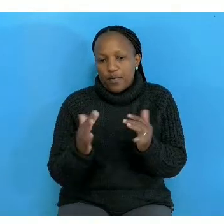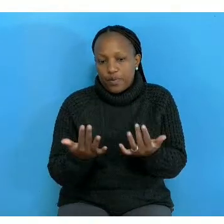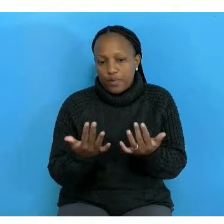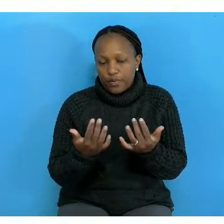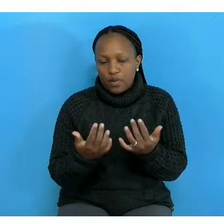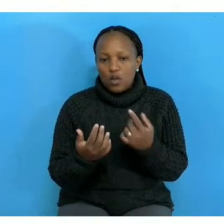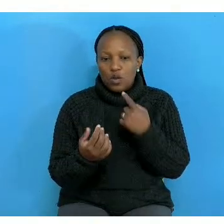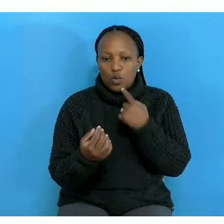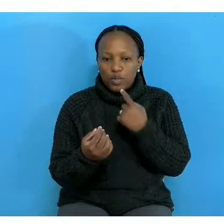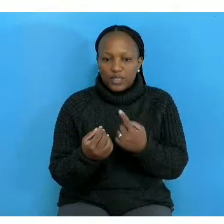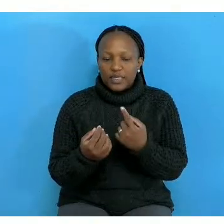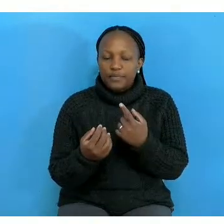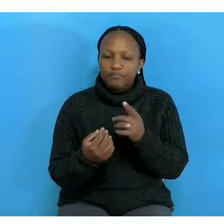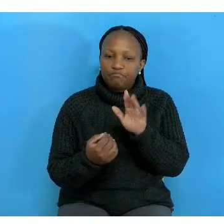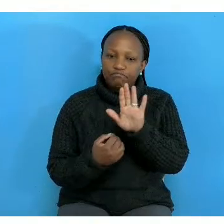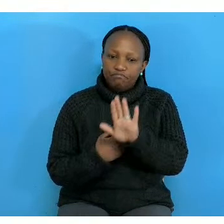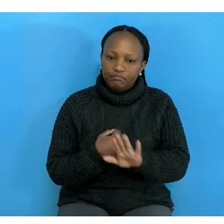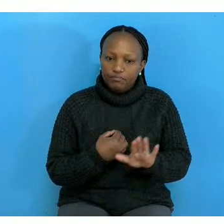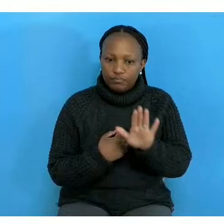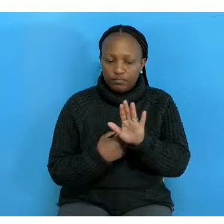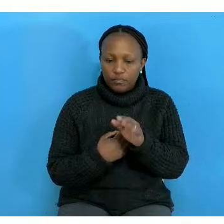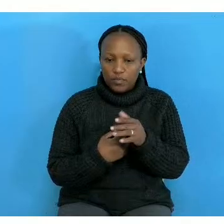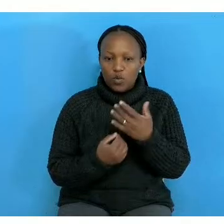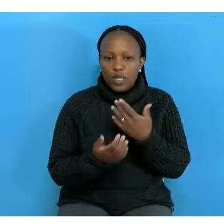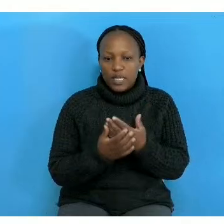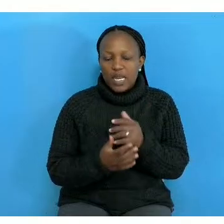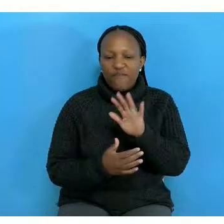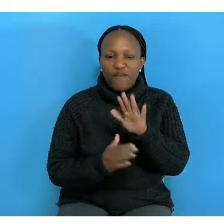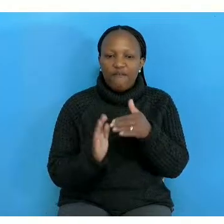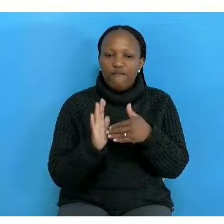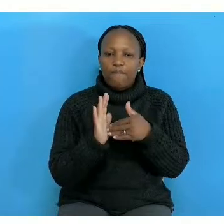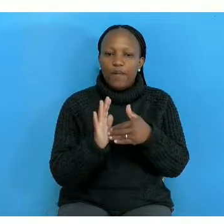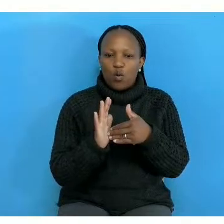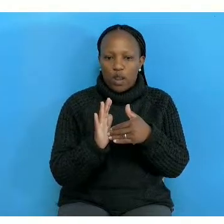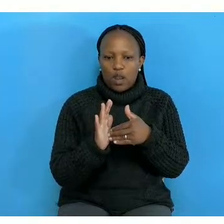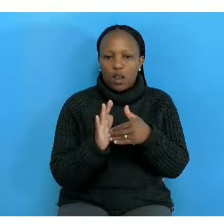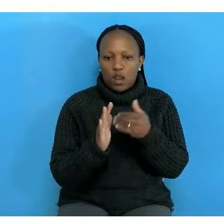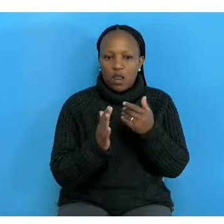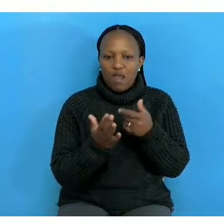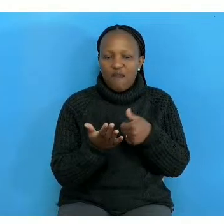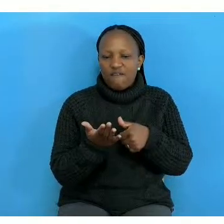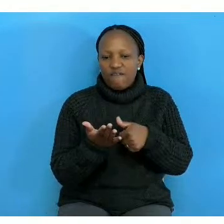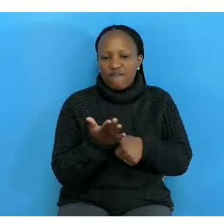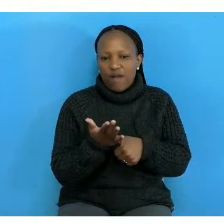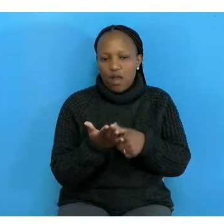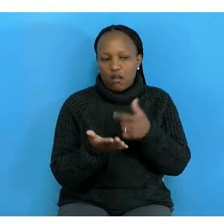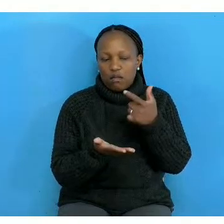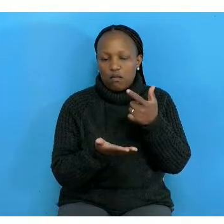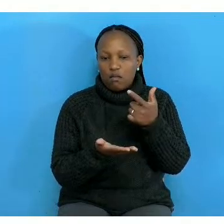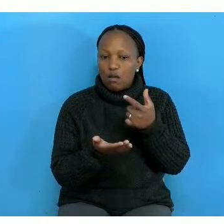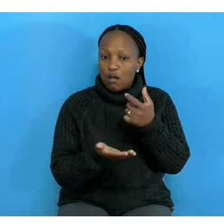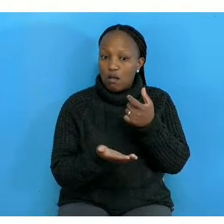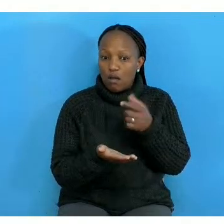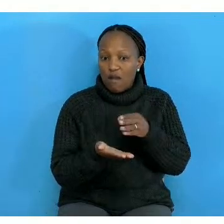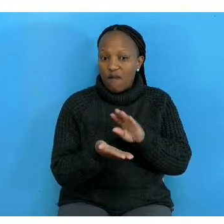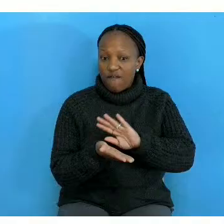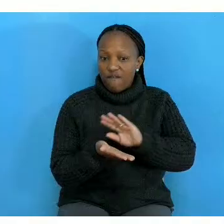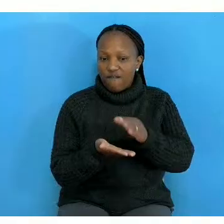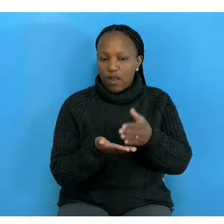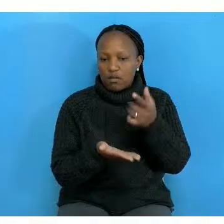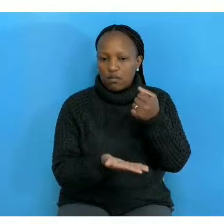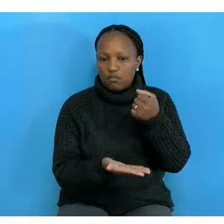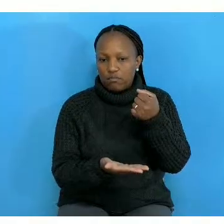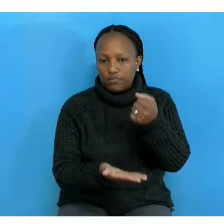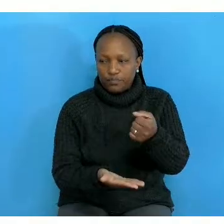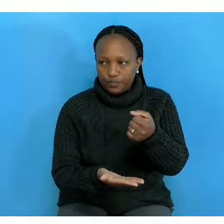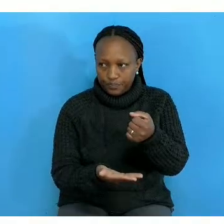we said the maximum is about 5 million rand. It's priced at a rate of